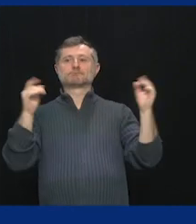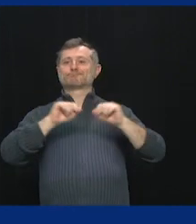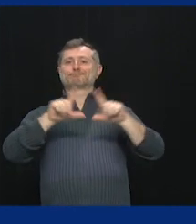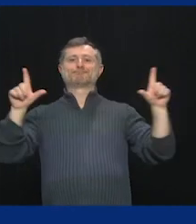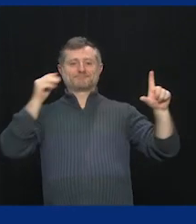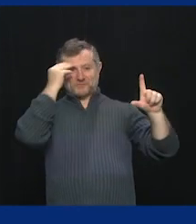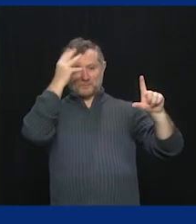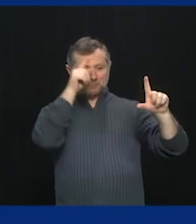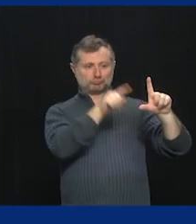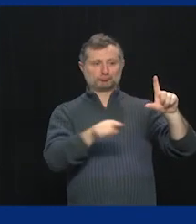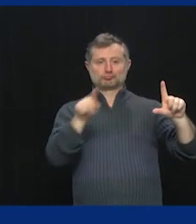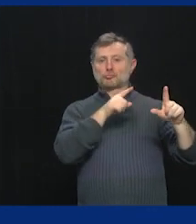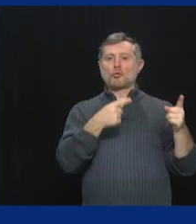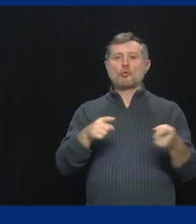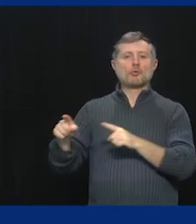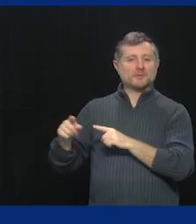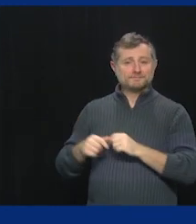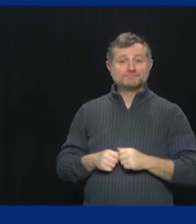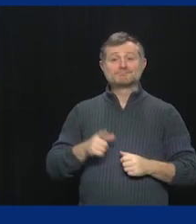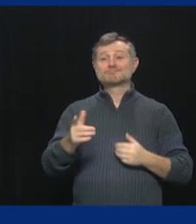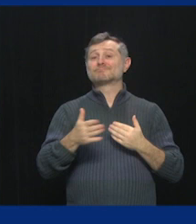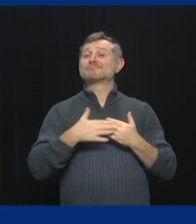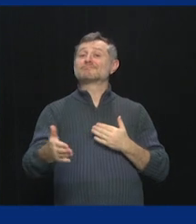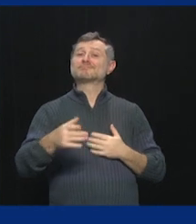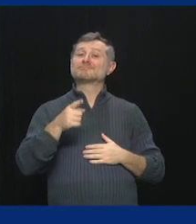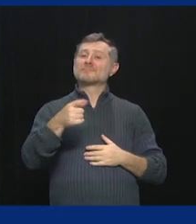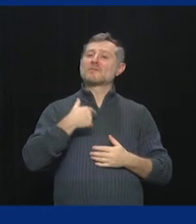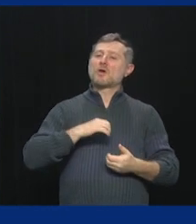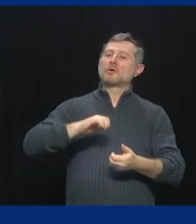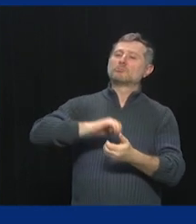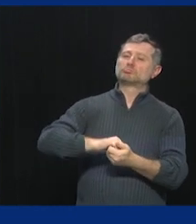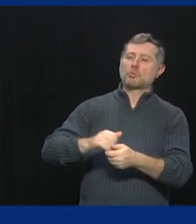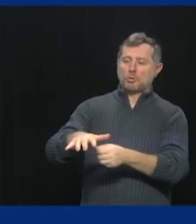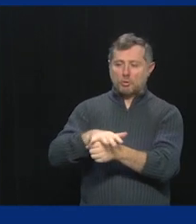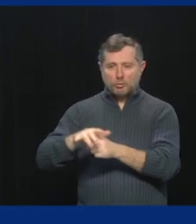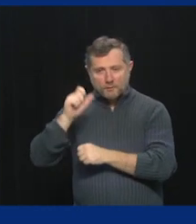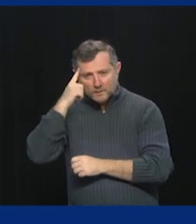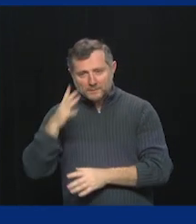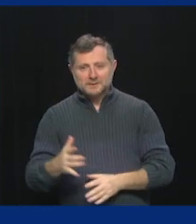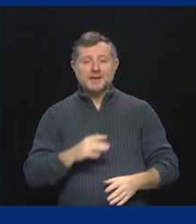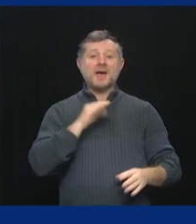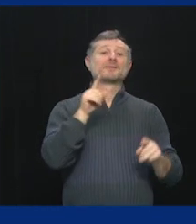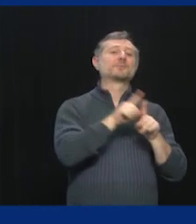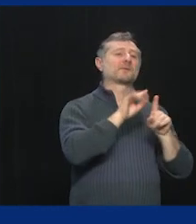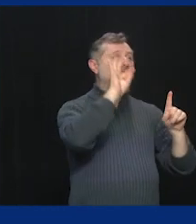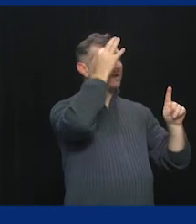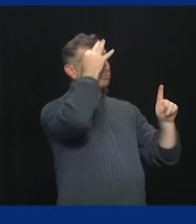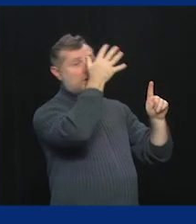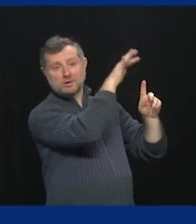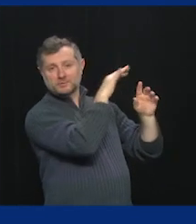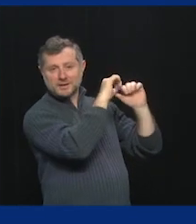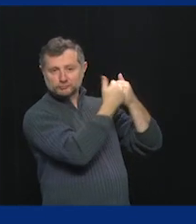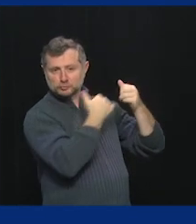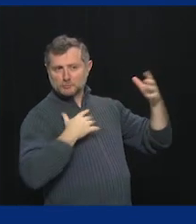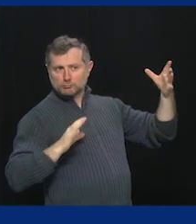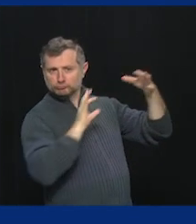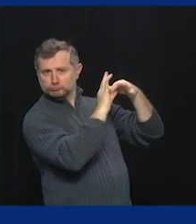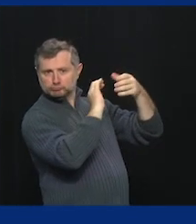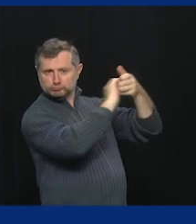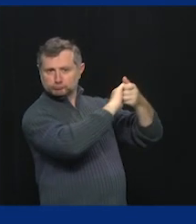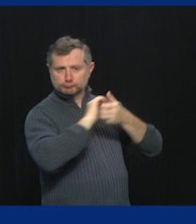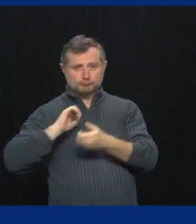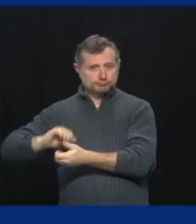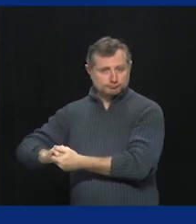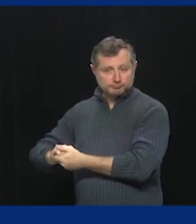partnered with locals and the federal agencies, especially at FEMA,